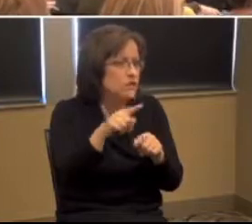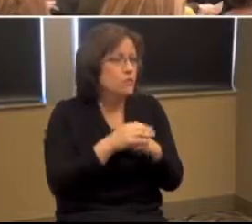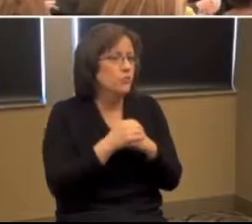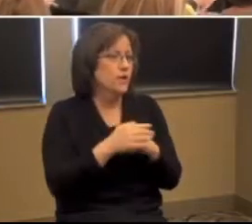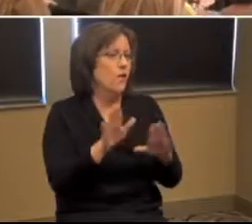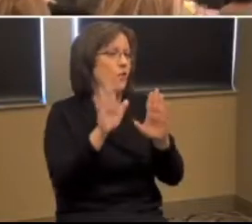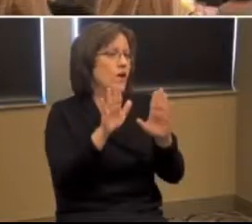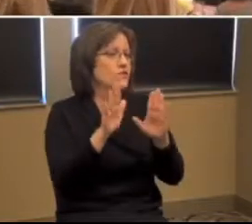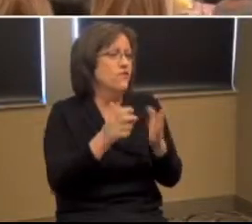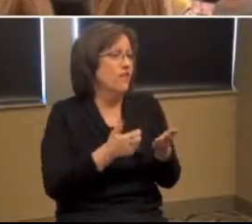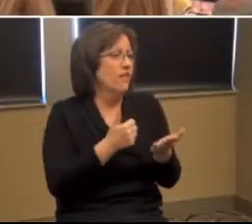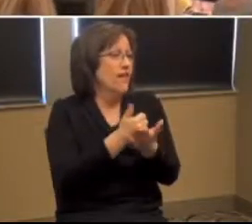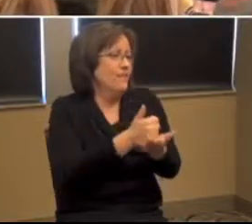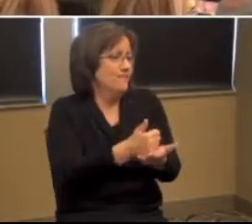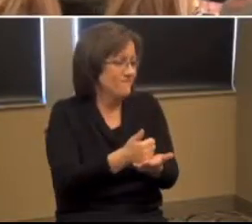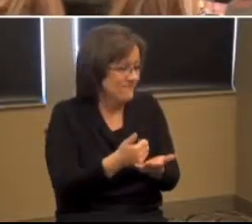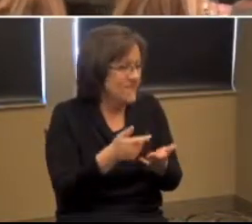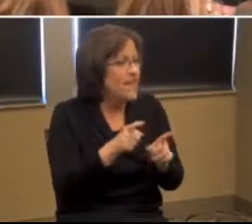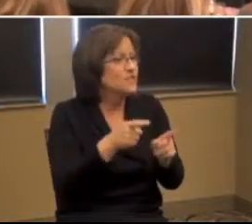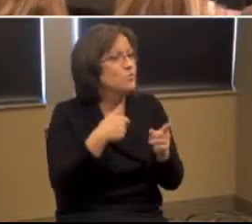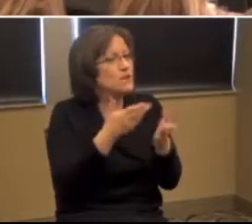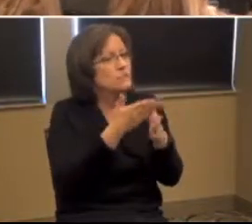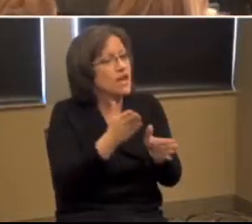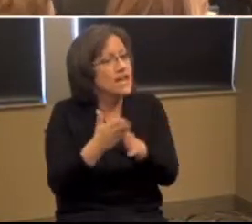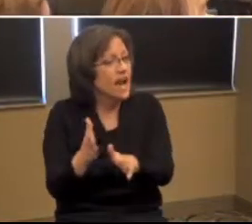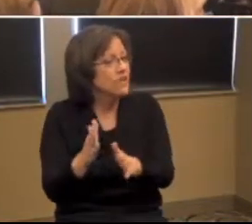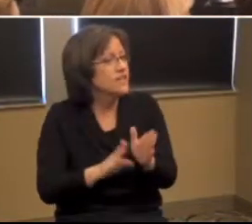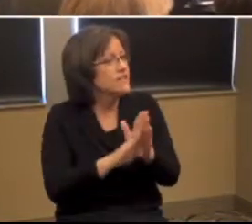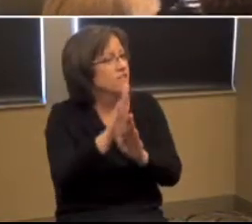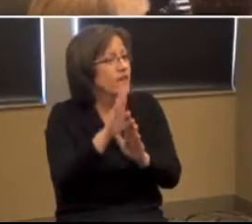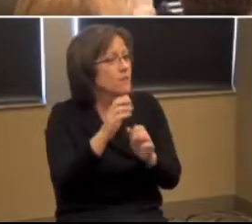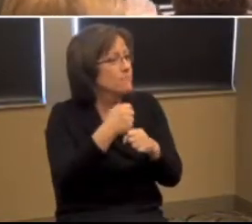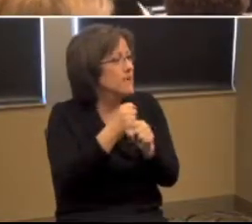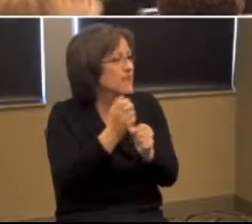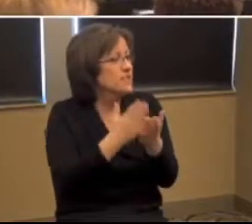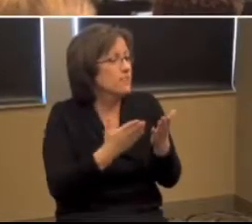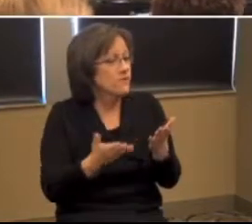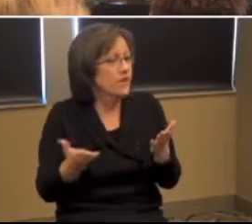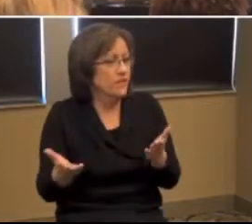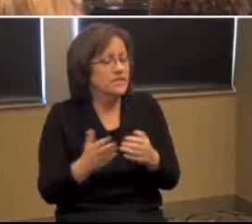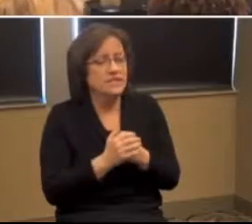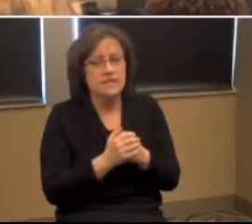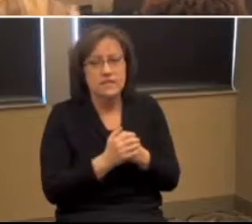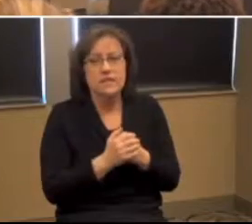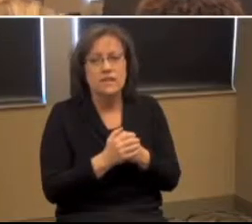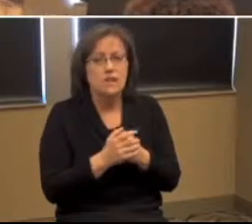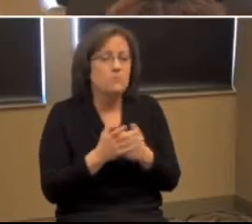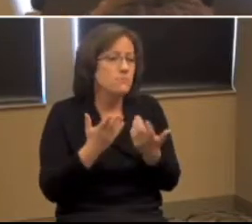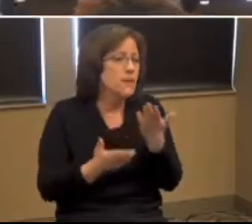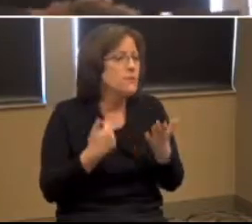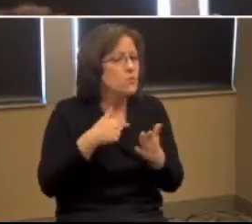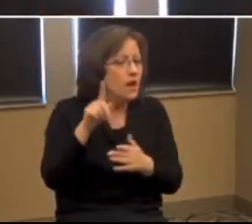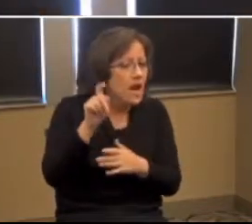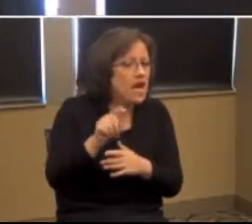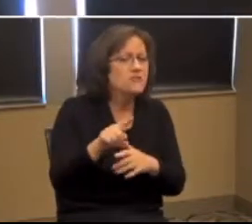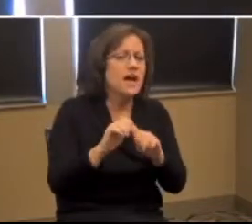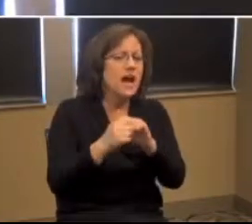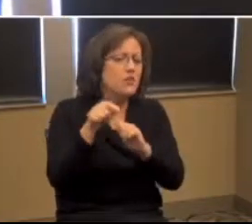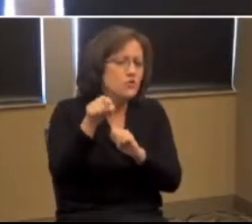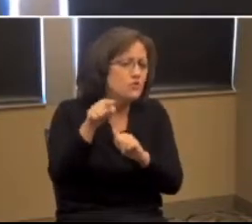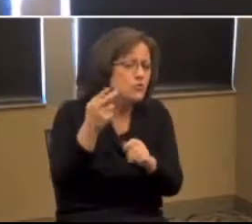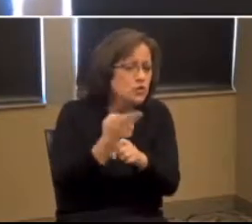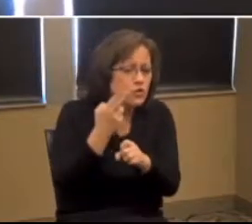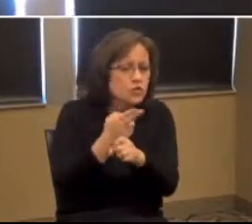today as we break out and start developing some of our own materials. We might tap into how you've used them and different things that